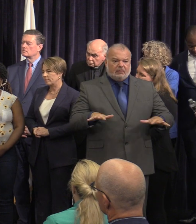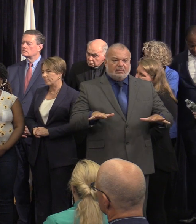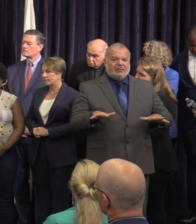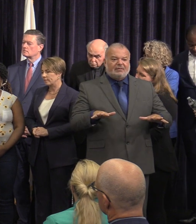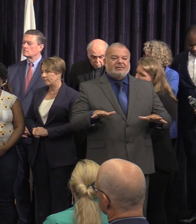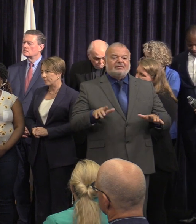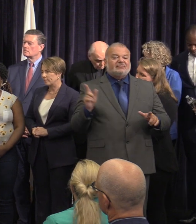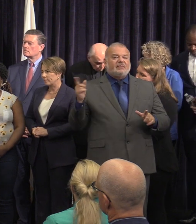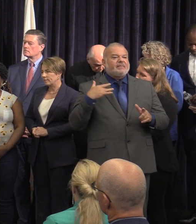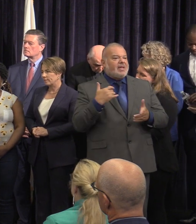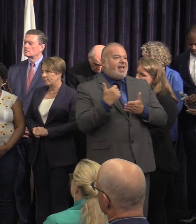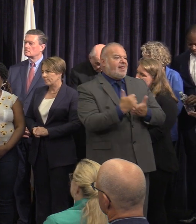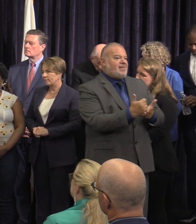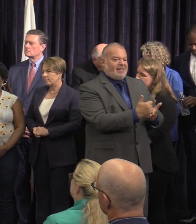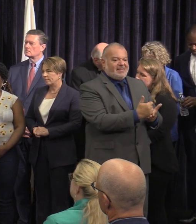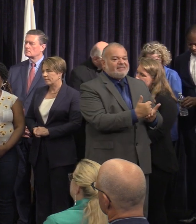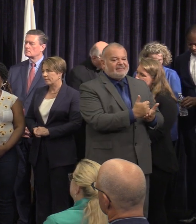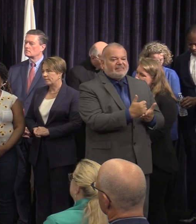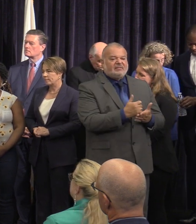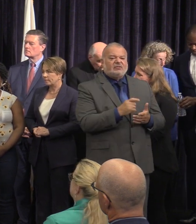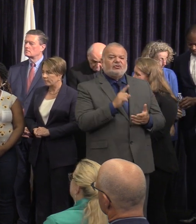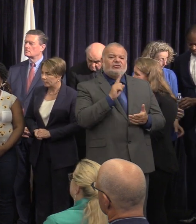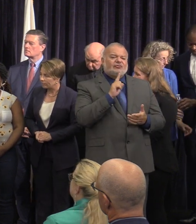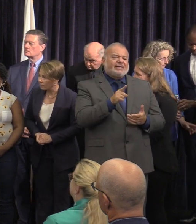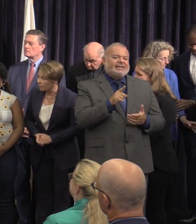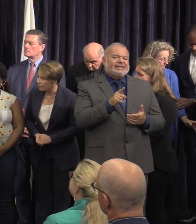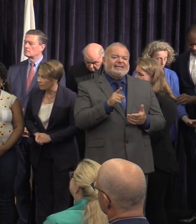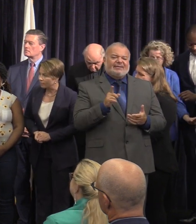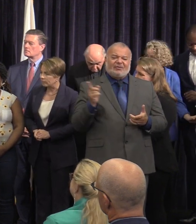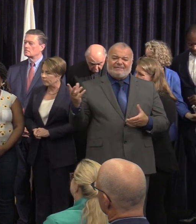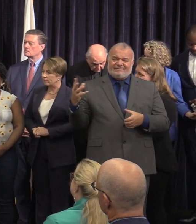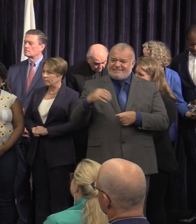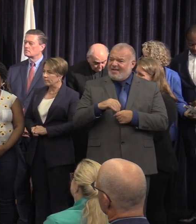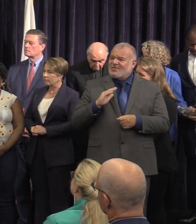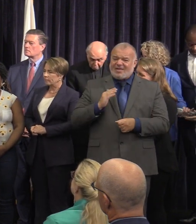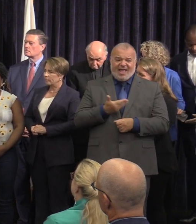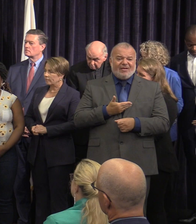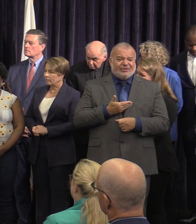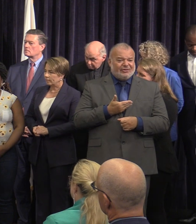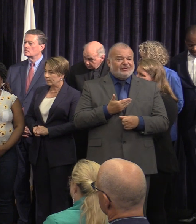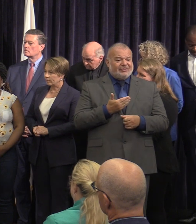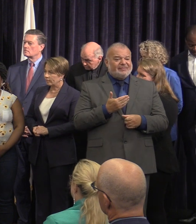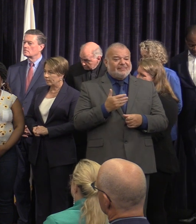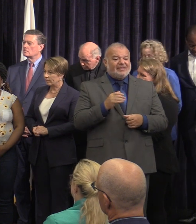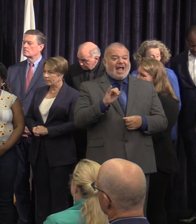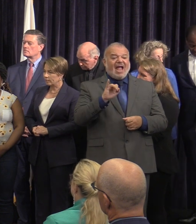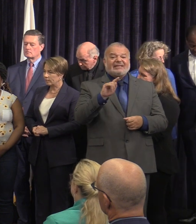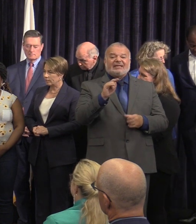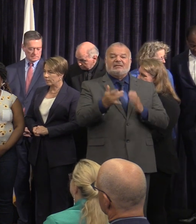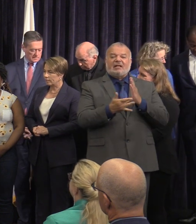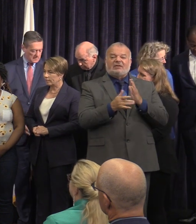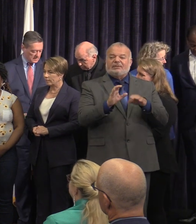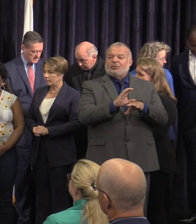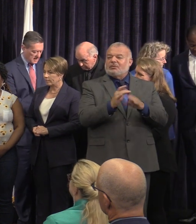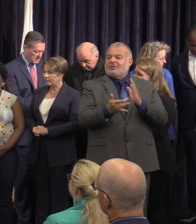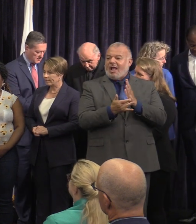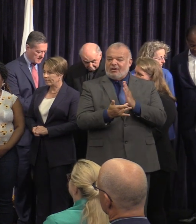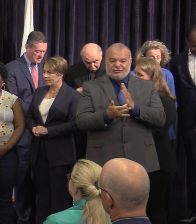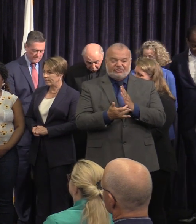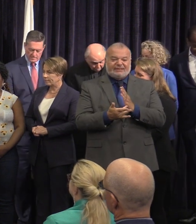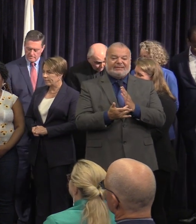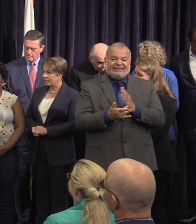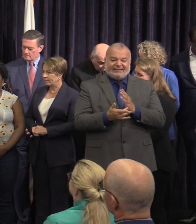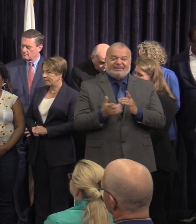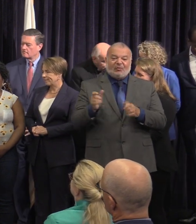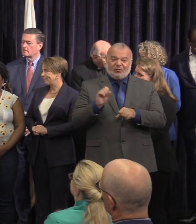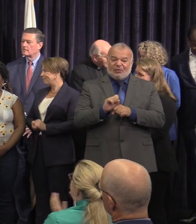now Jerry is with us at IFC with our IT department, helping welcoming our new families.